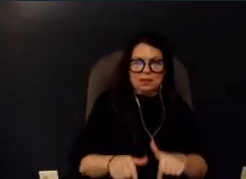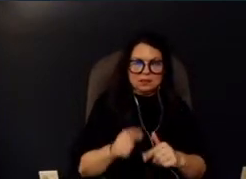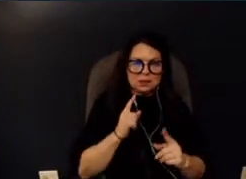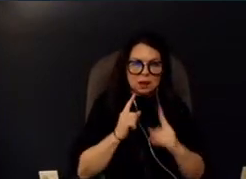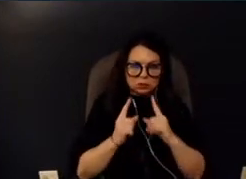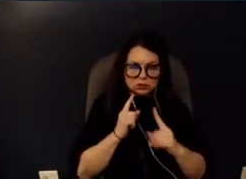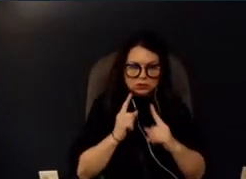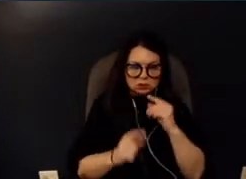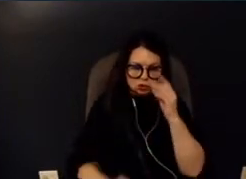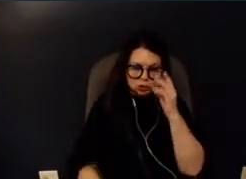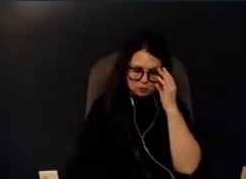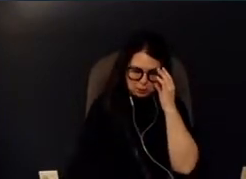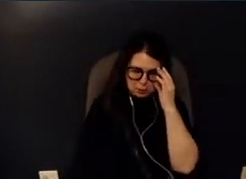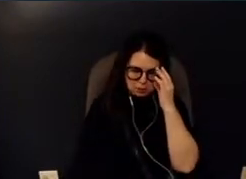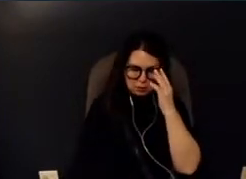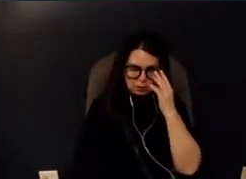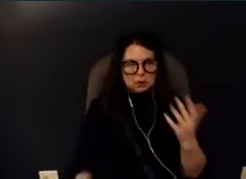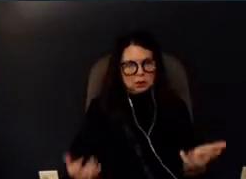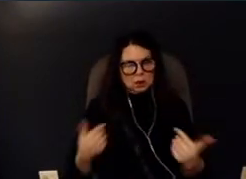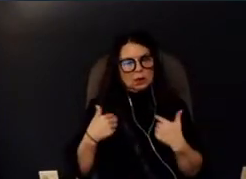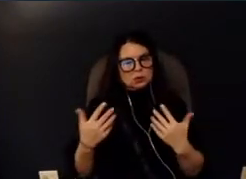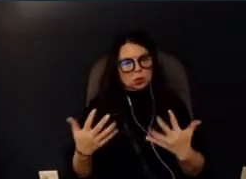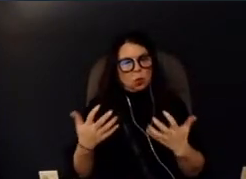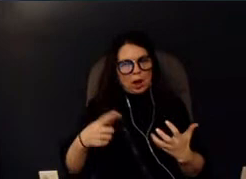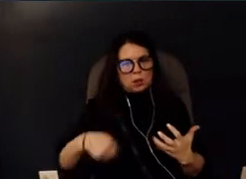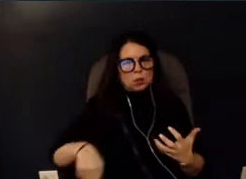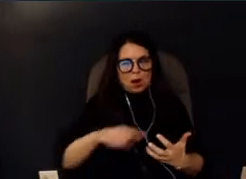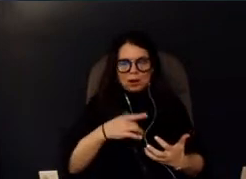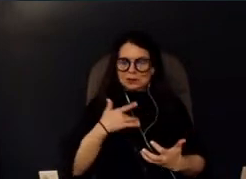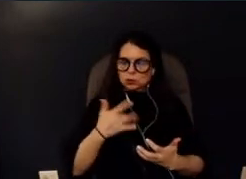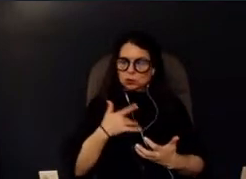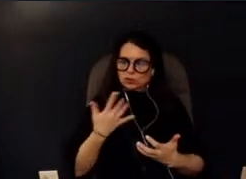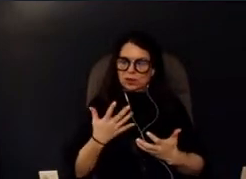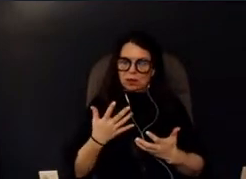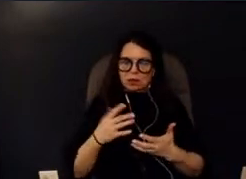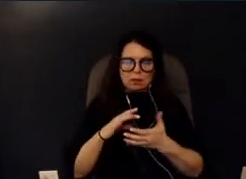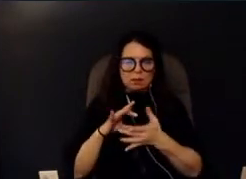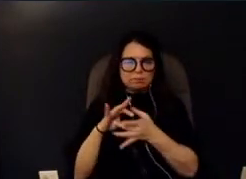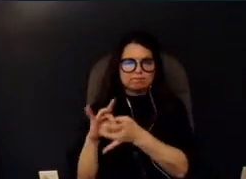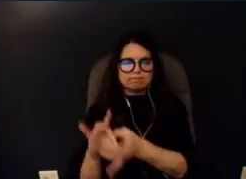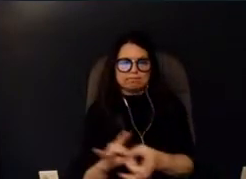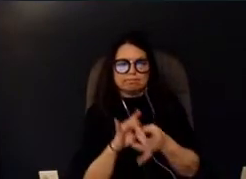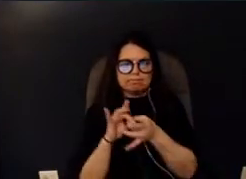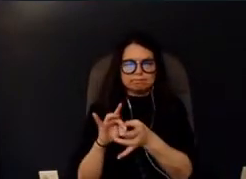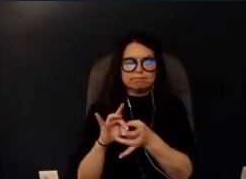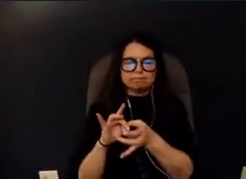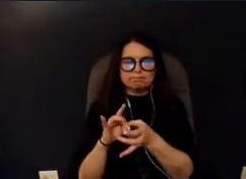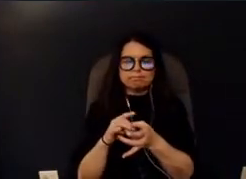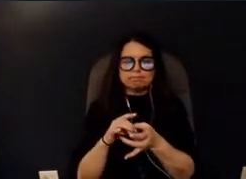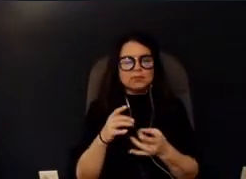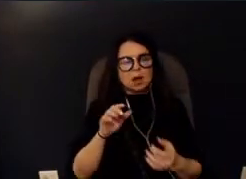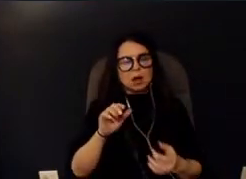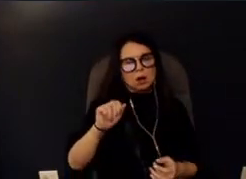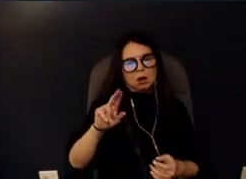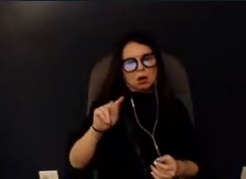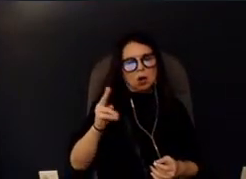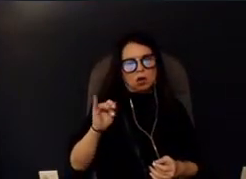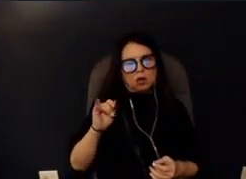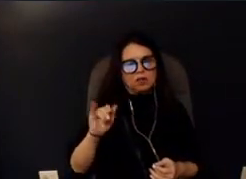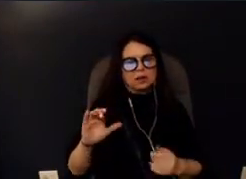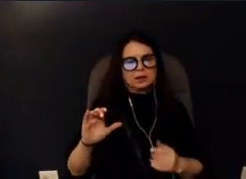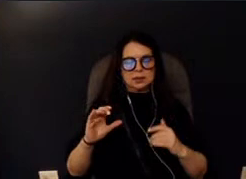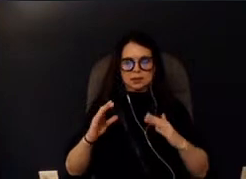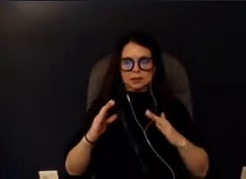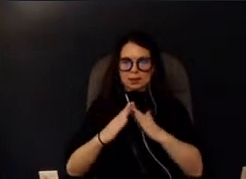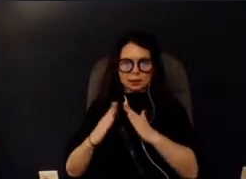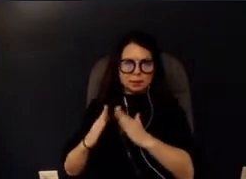And I want us to feel more together in those moments, in a really authentic and really community grounded way, where it's not so much about like